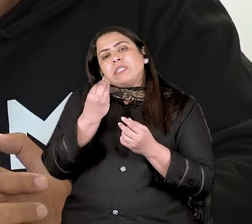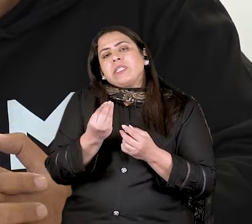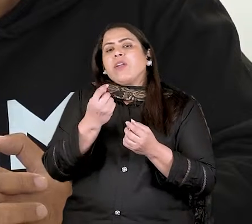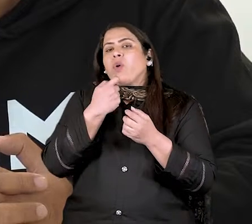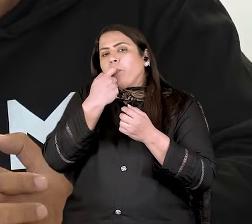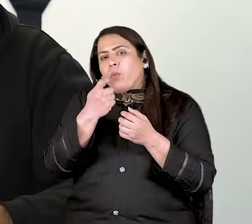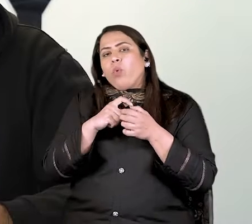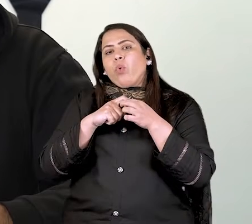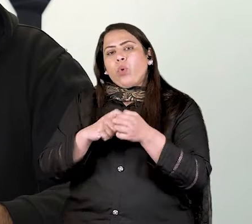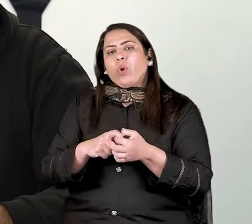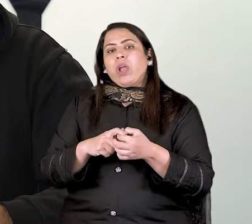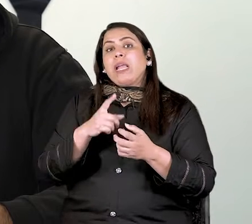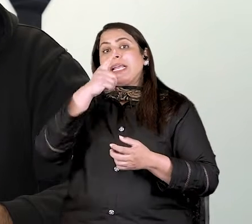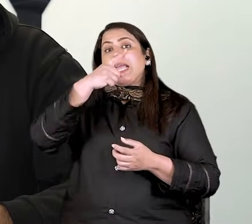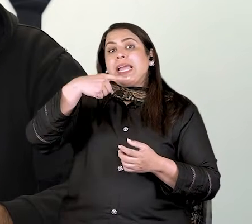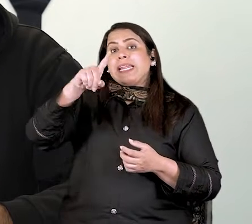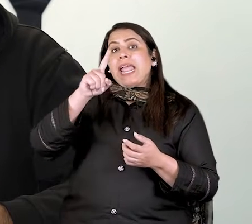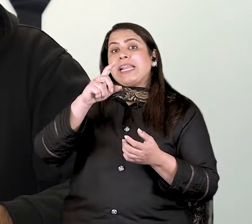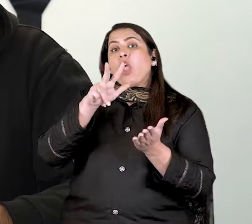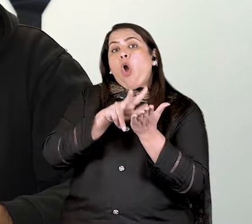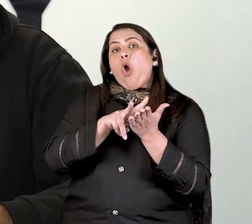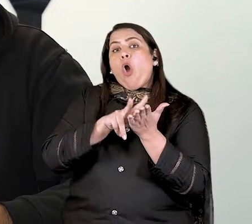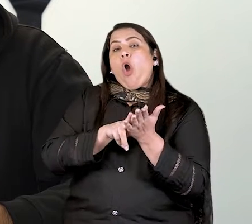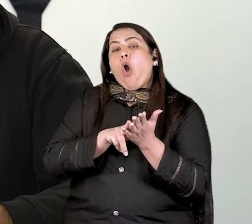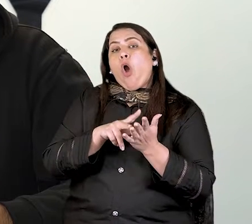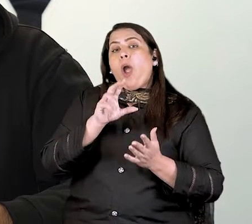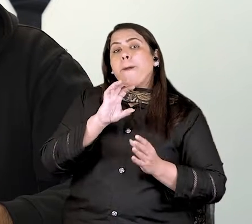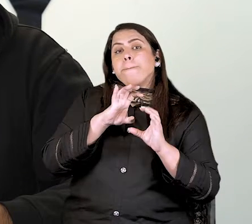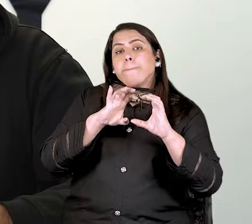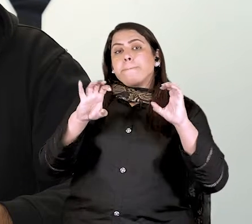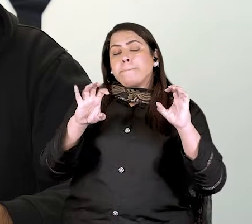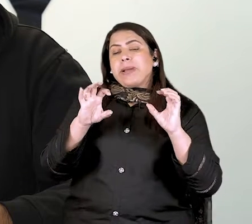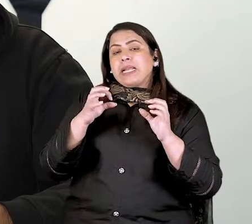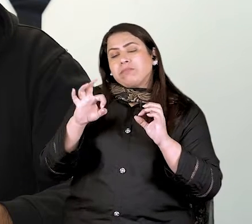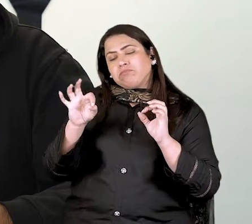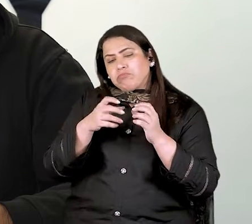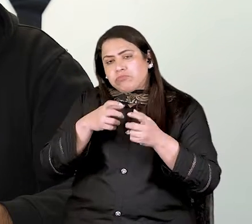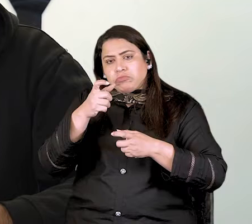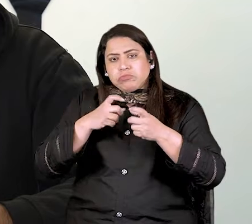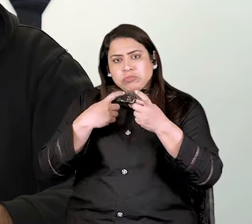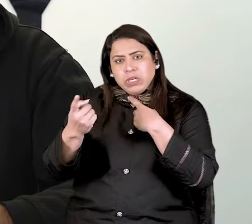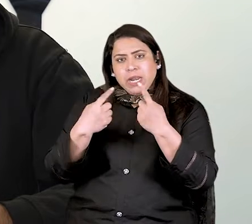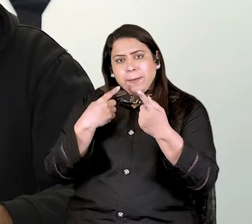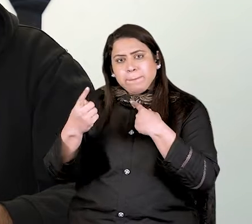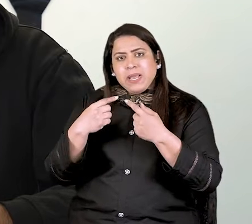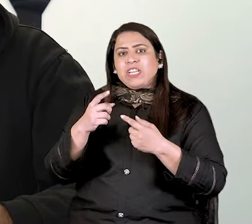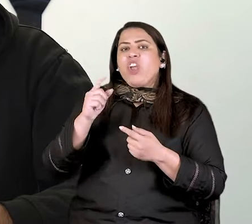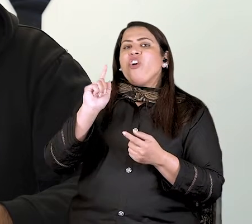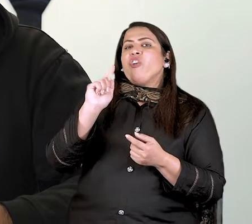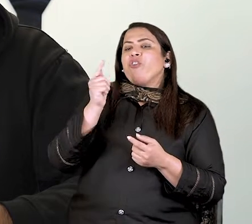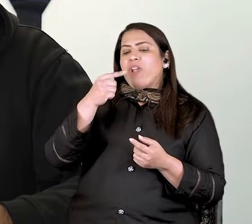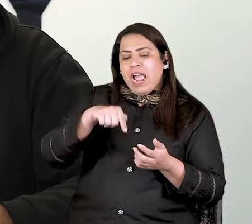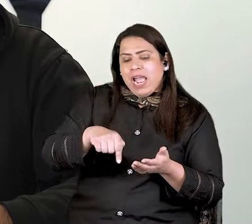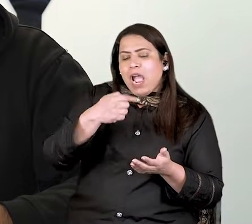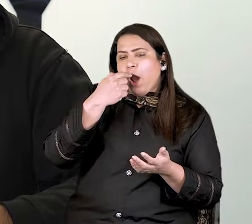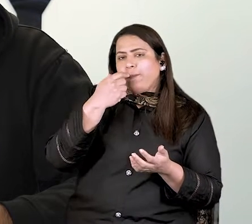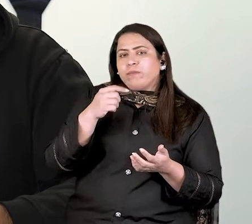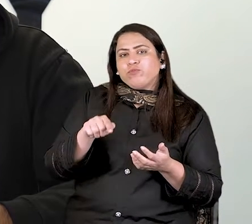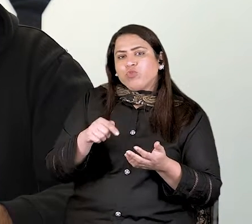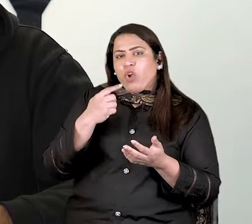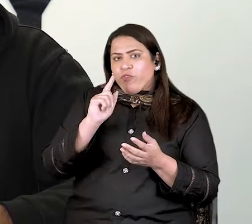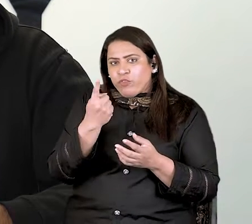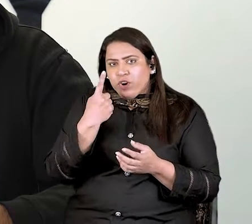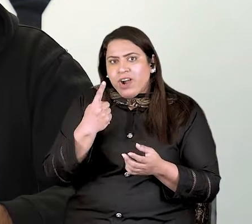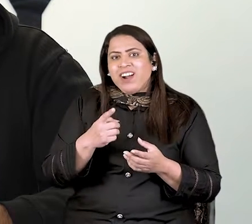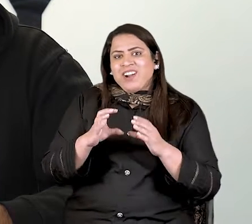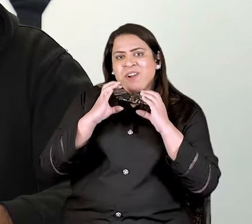So, all about the menu, all amazing things about the food. I would just want to ask you guys, what is the correct